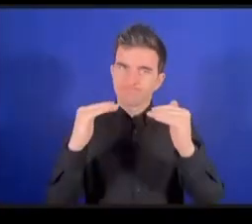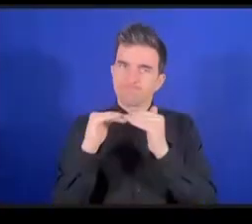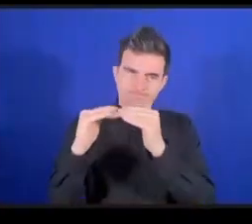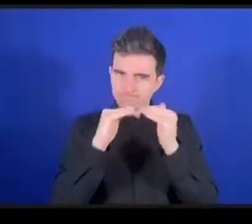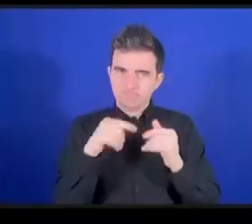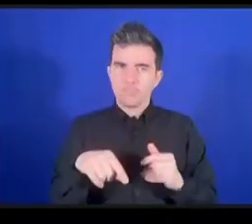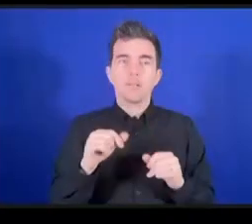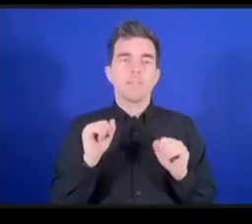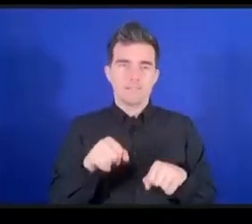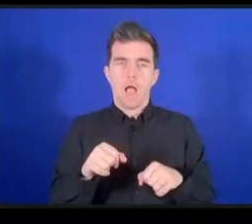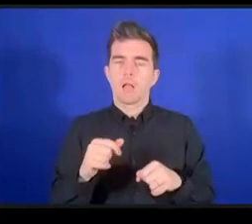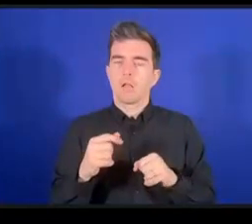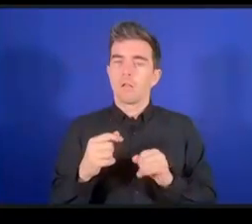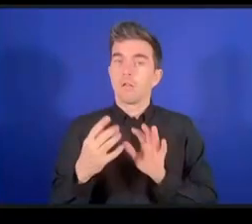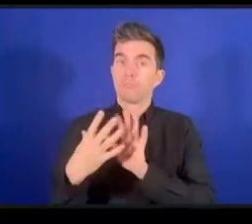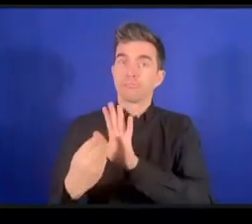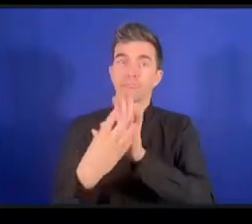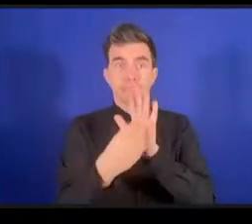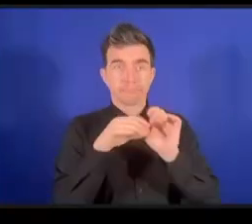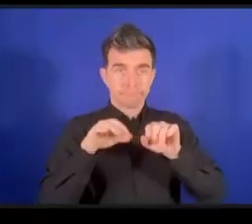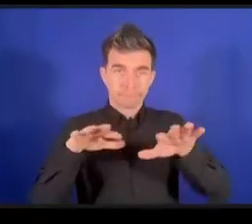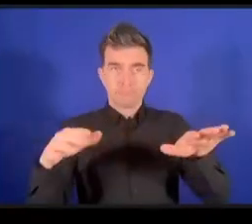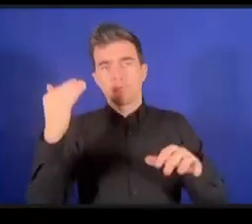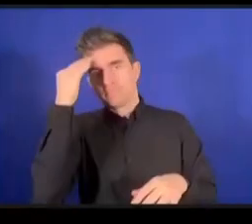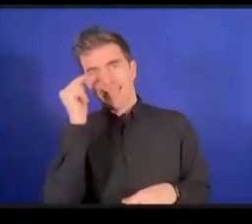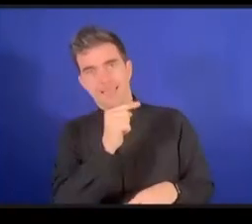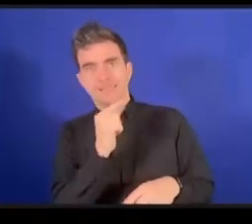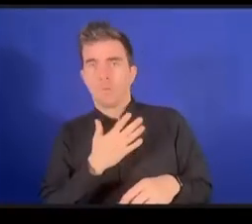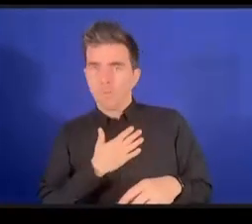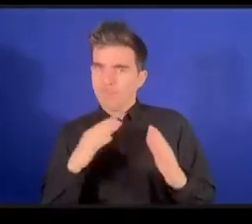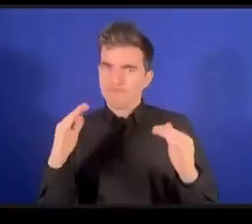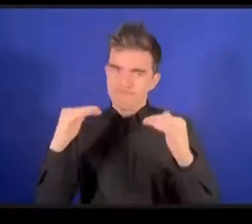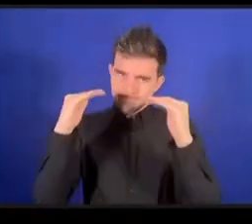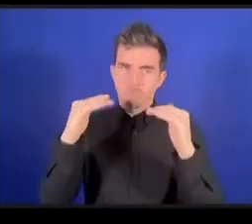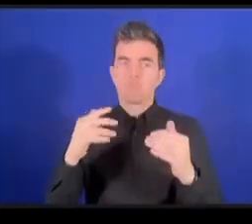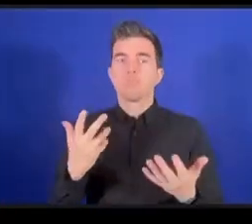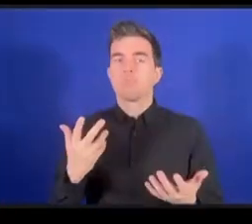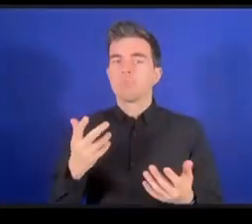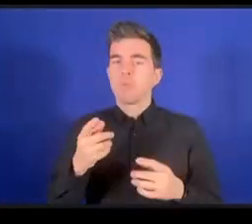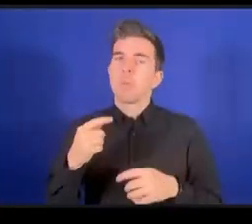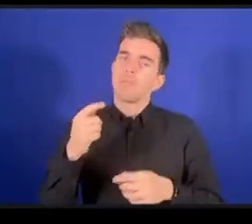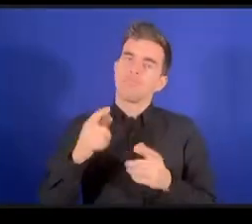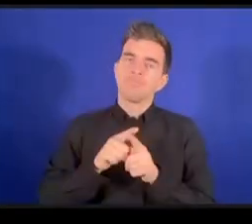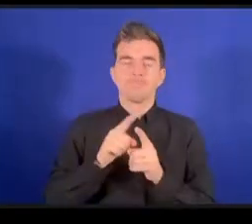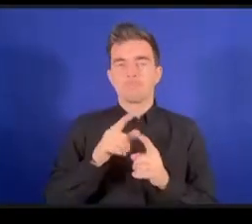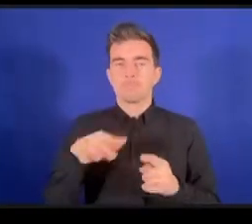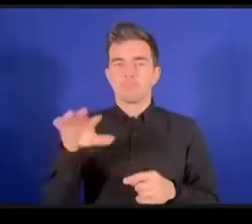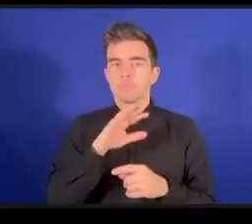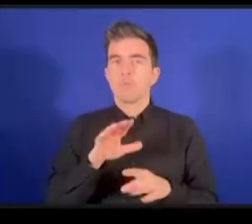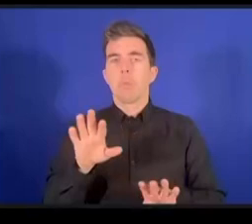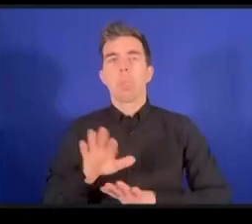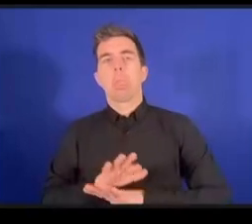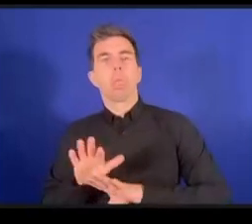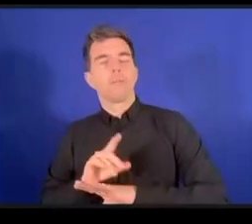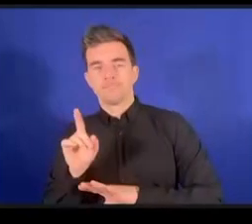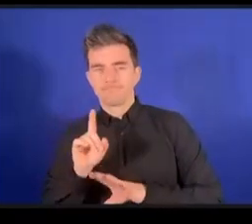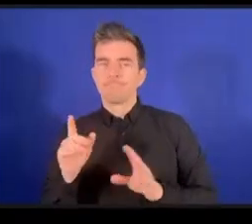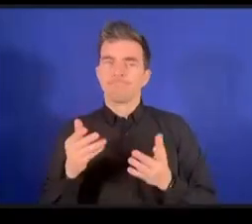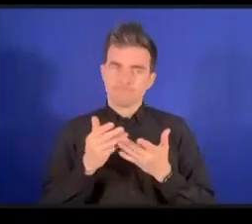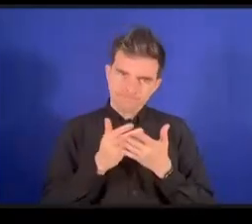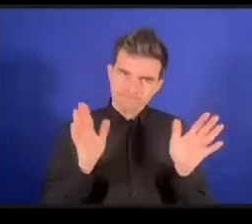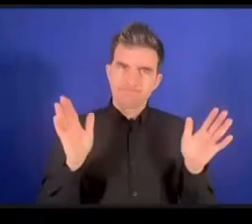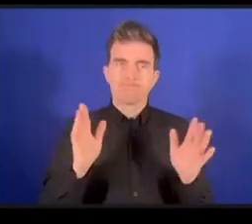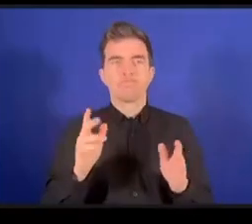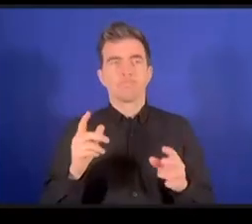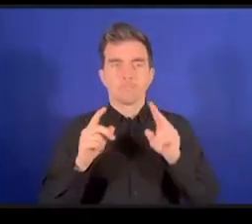of transparency, a certain level of interoperability, a certain level of expected behaviors that are acceptable to